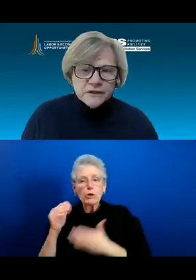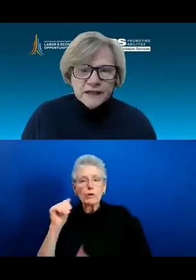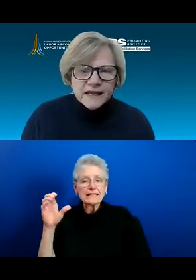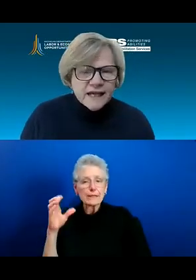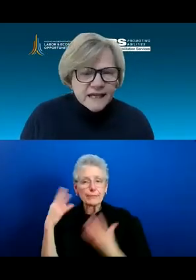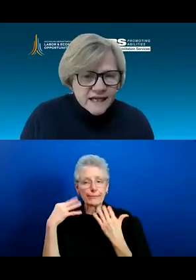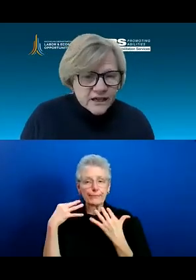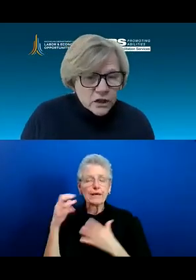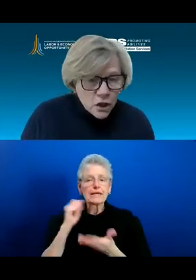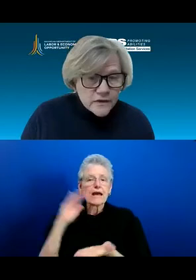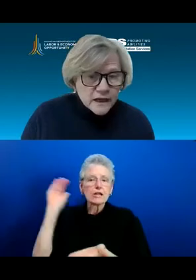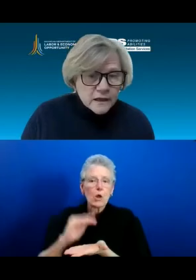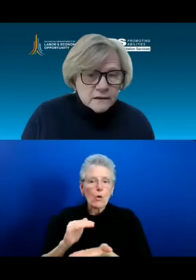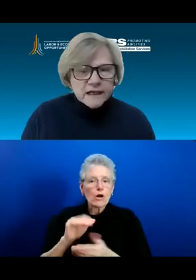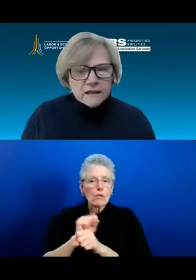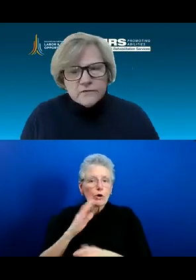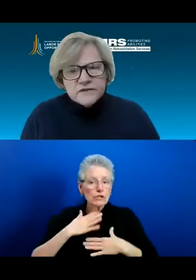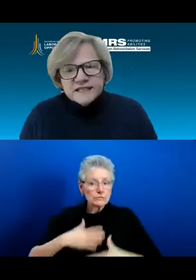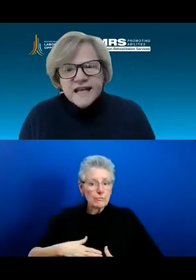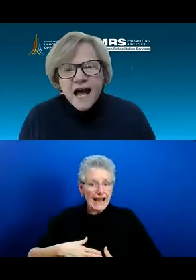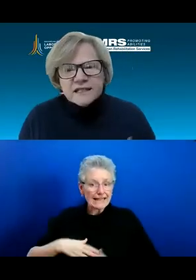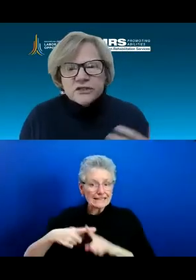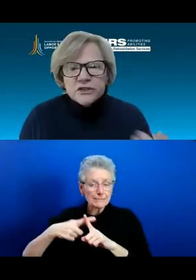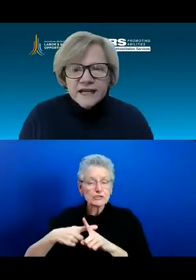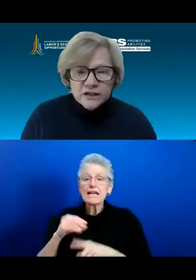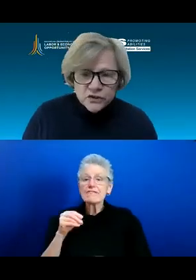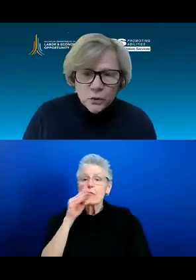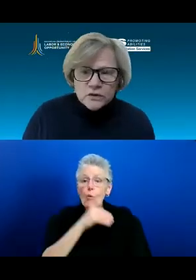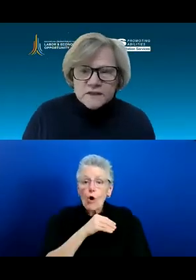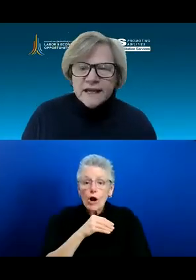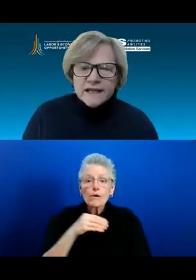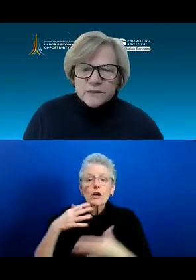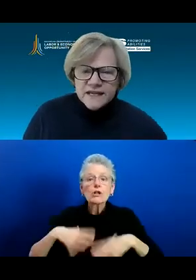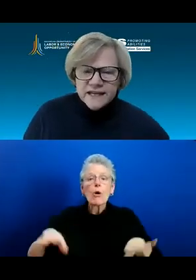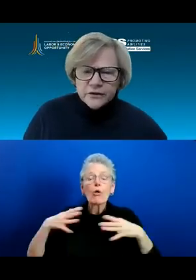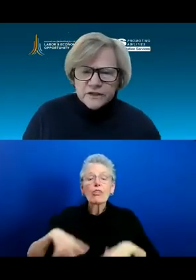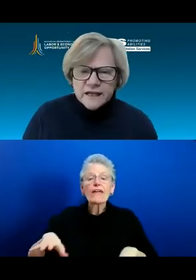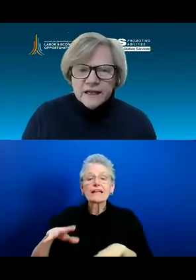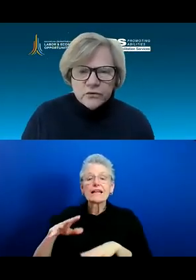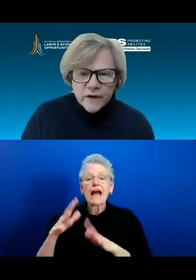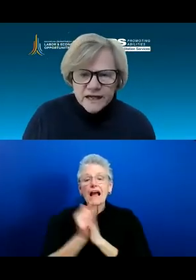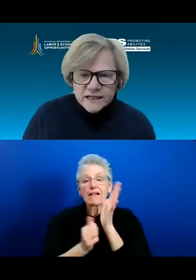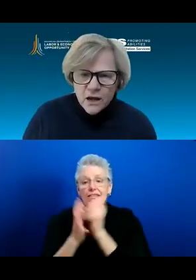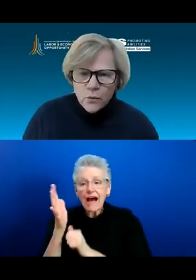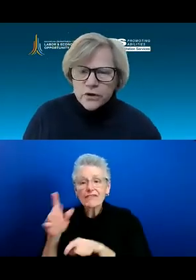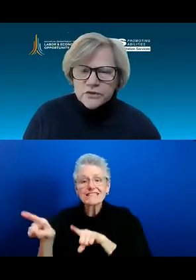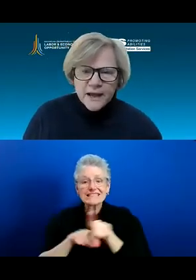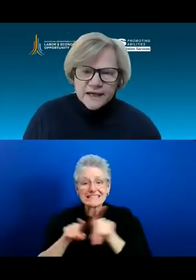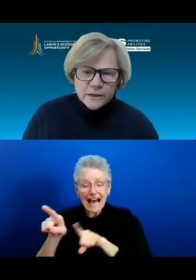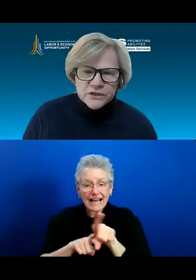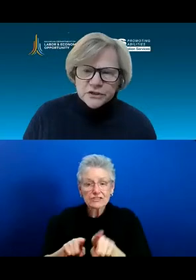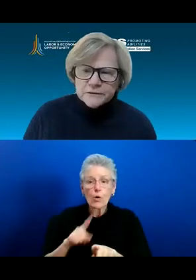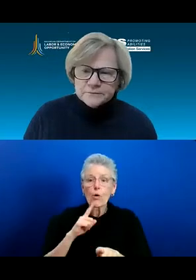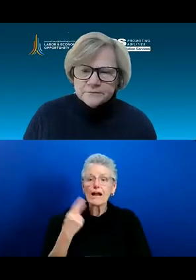temperature. Heated clothing, like gloves and socks, heated tools, and space heaters can raise a worker's